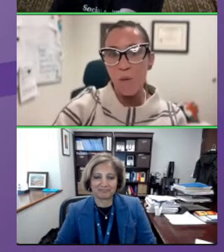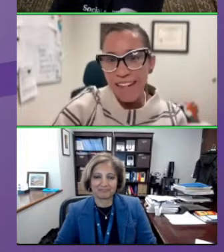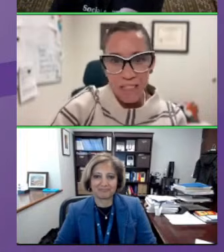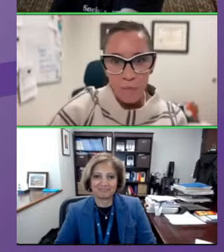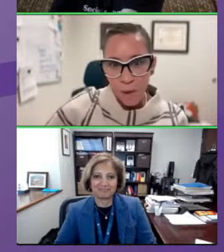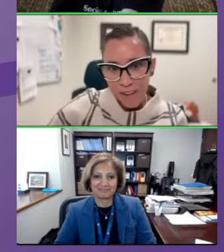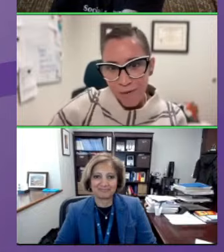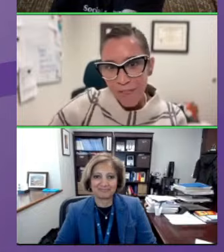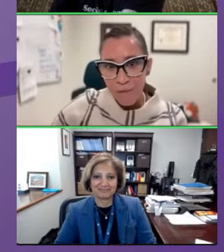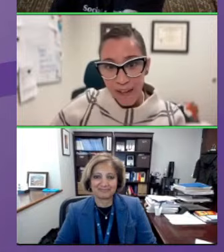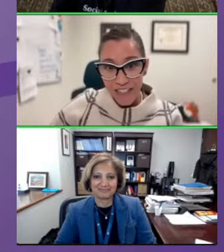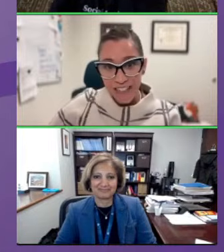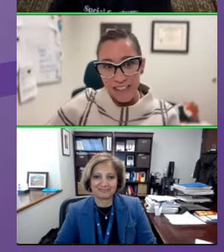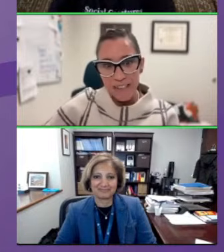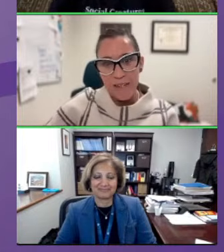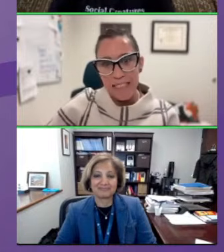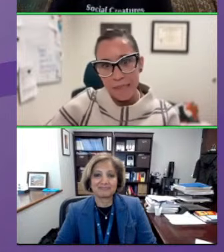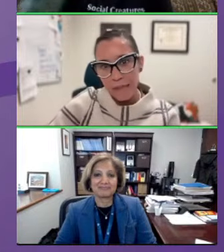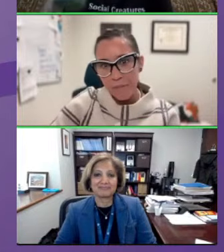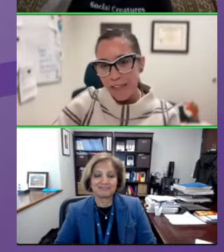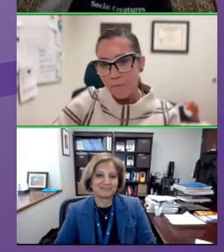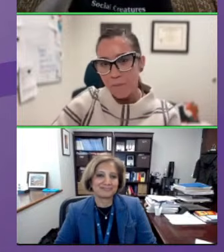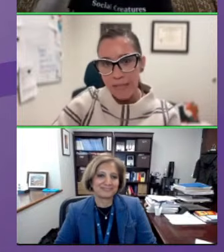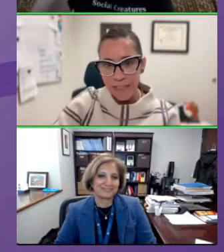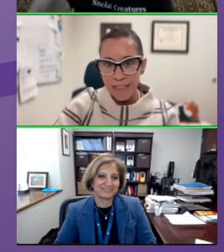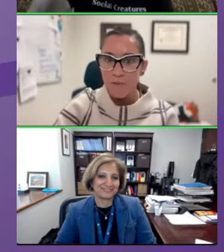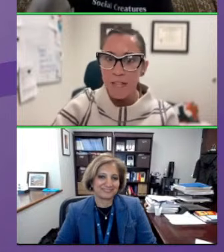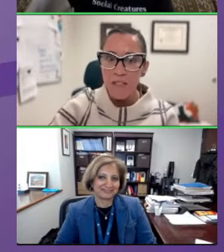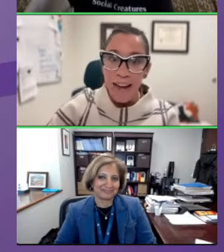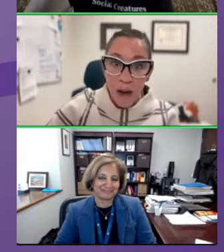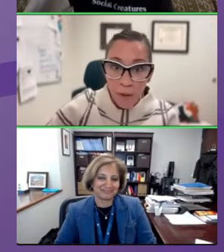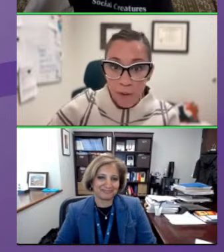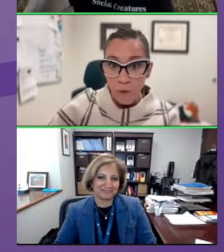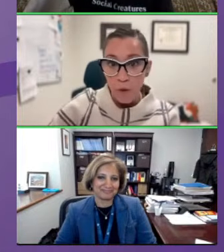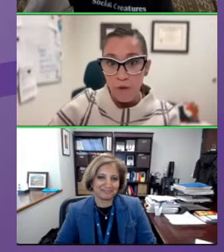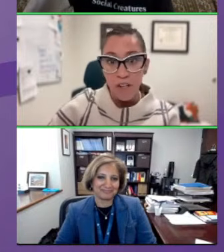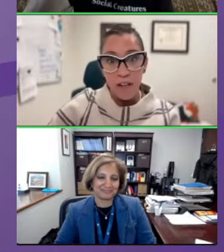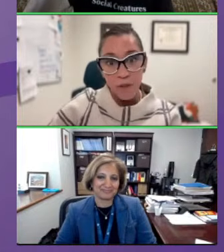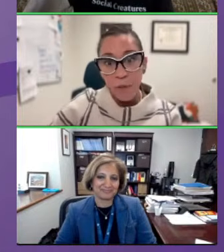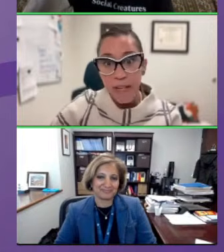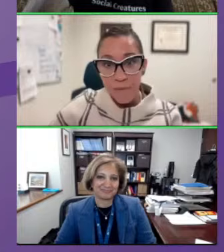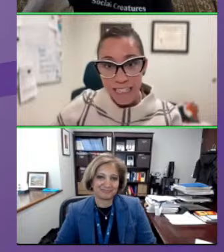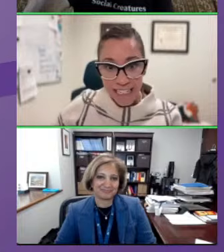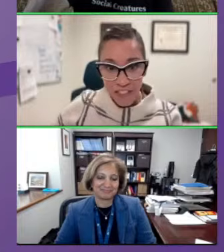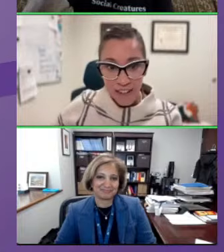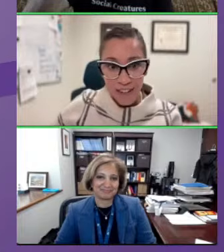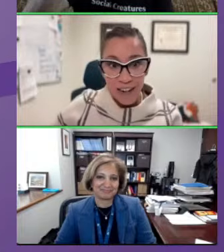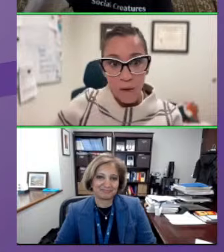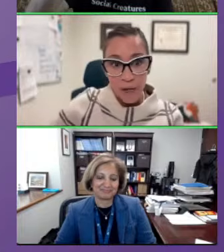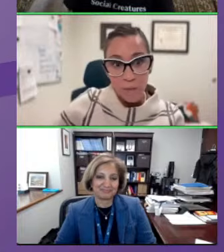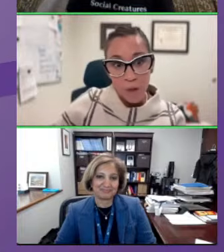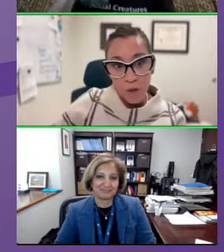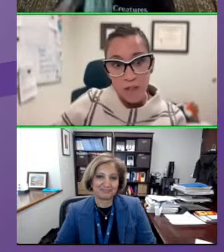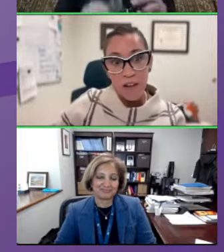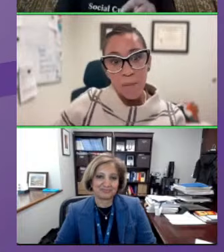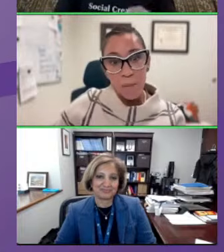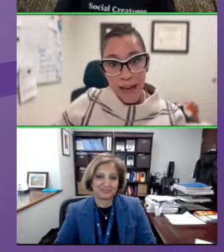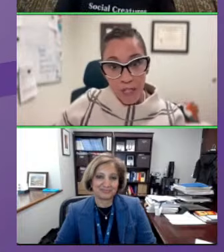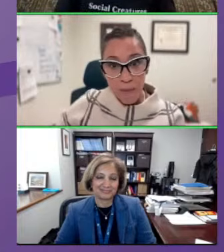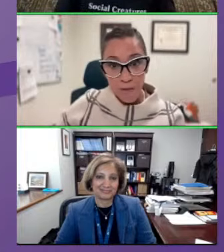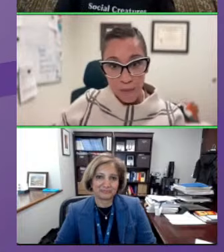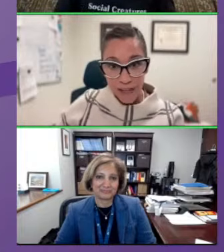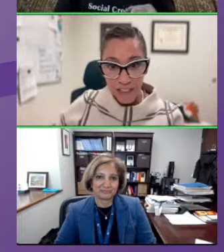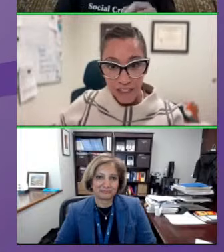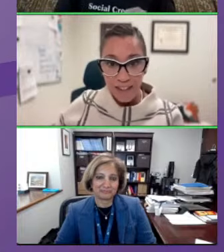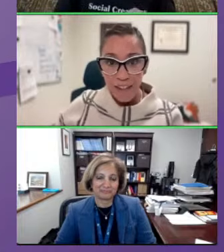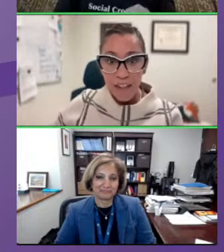that we can explore it with our patients, because it's going to make a big difference on how we approach the rehabilitation and how we approach management